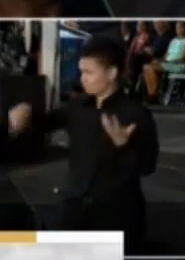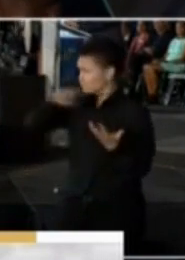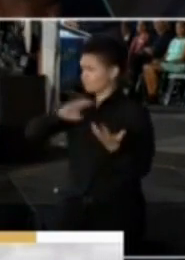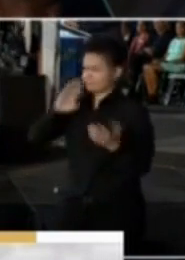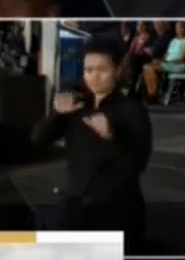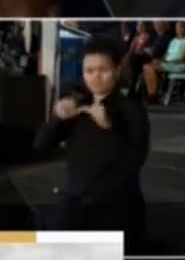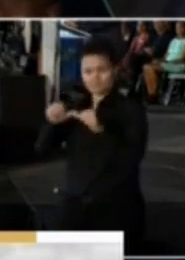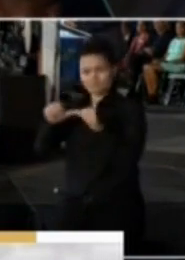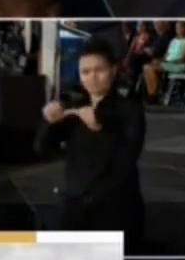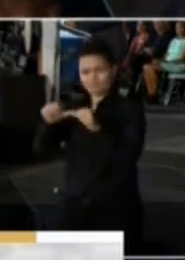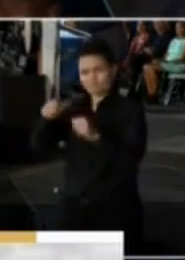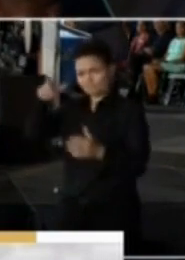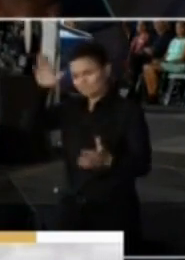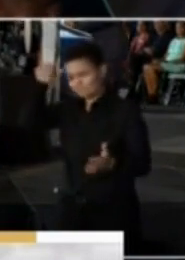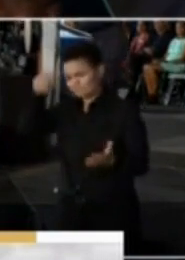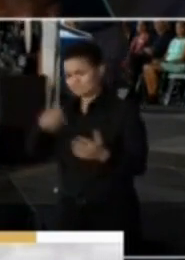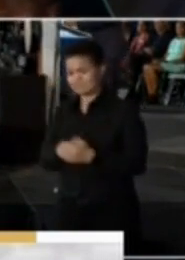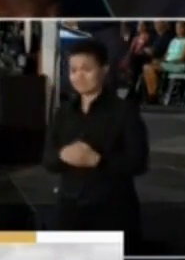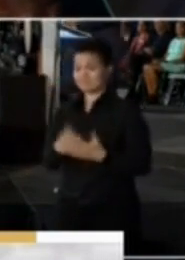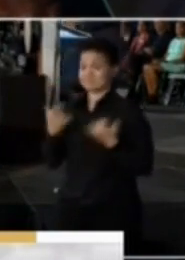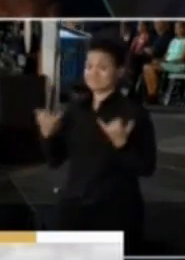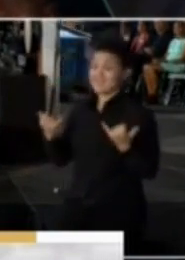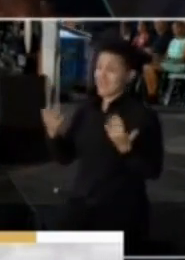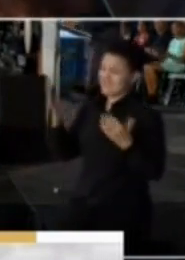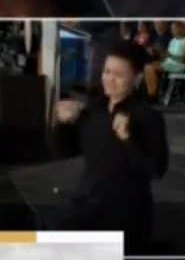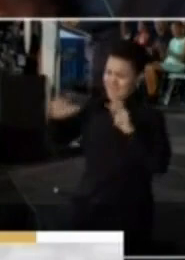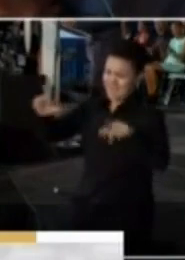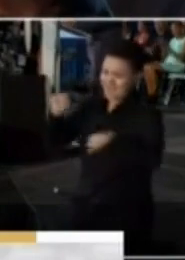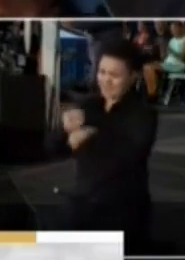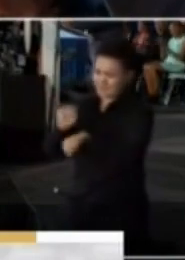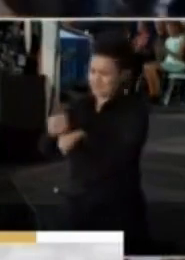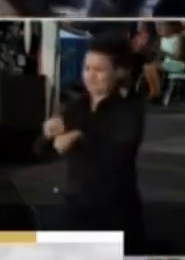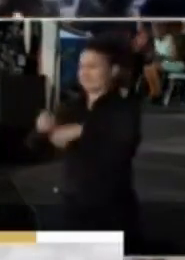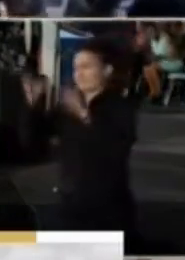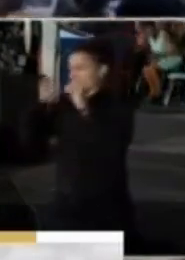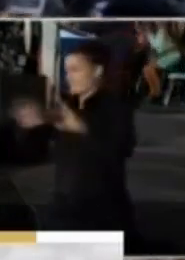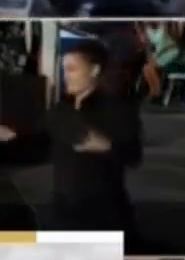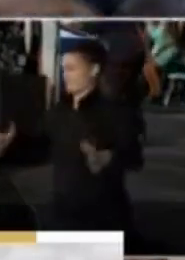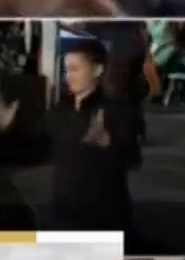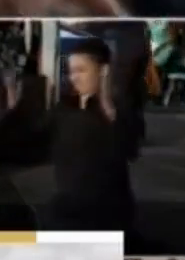time to get back to work. Thank you. God bless you. God bless the city and county of Denver.